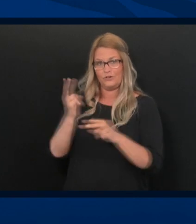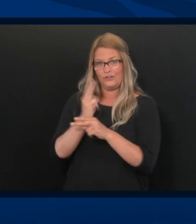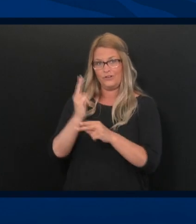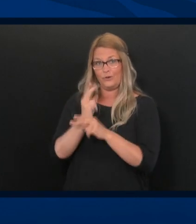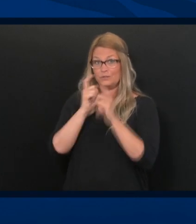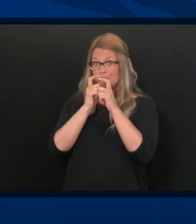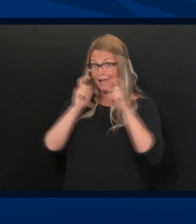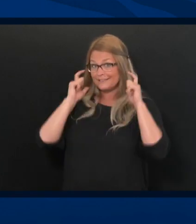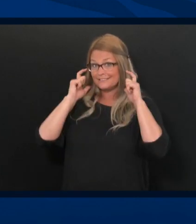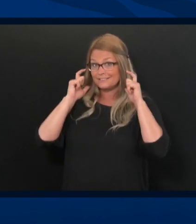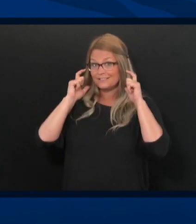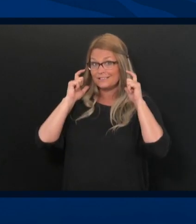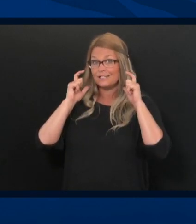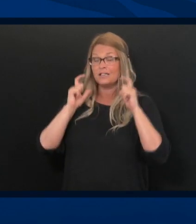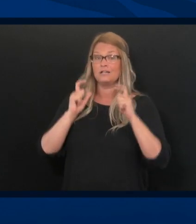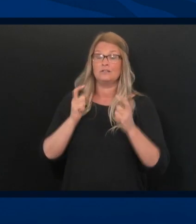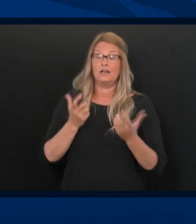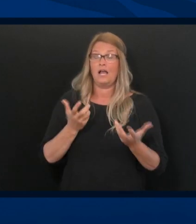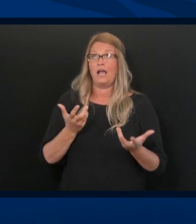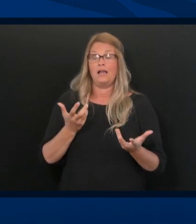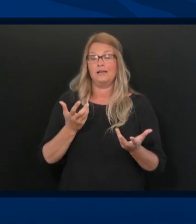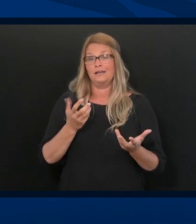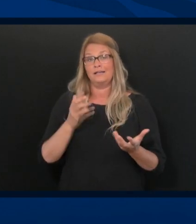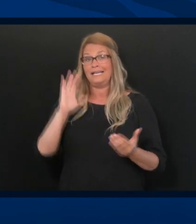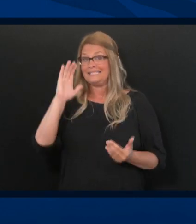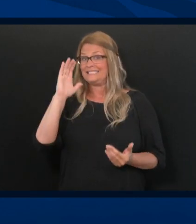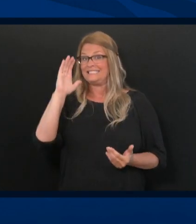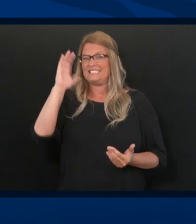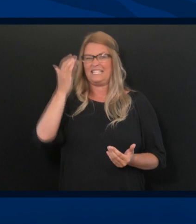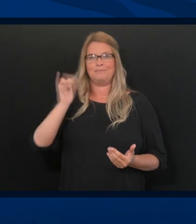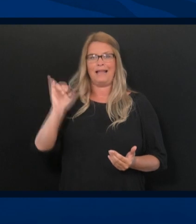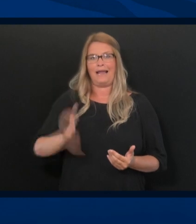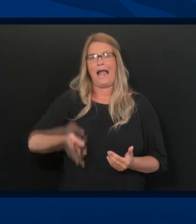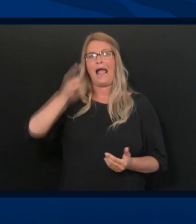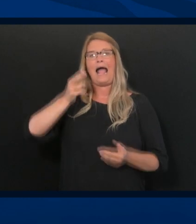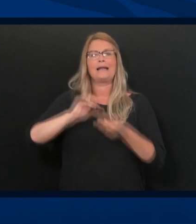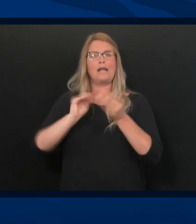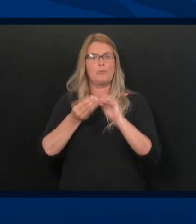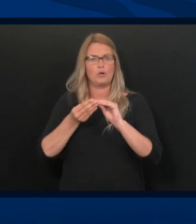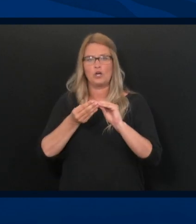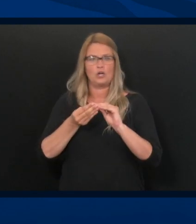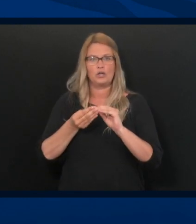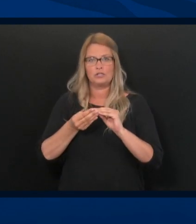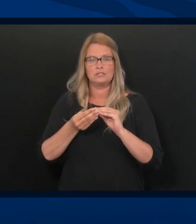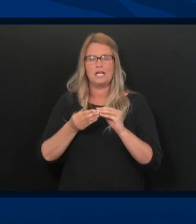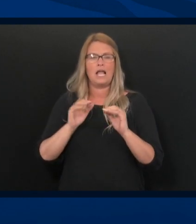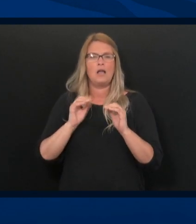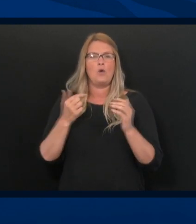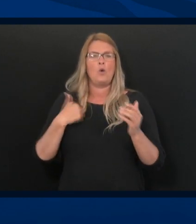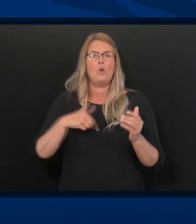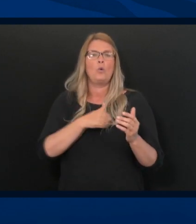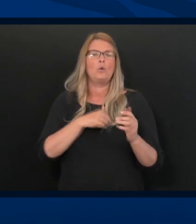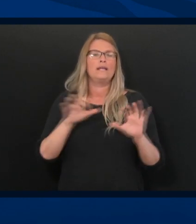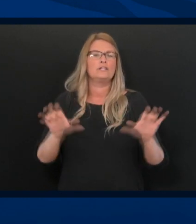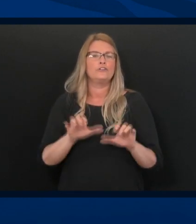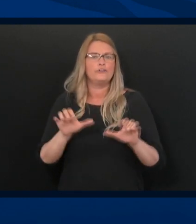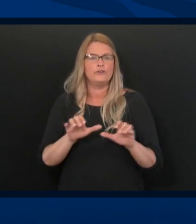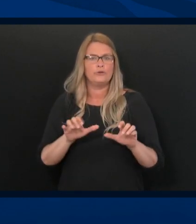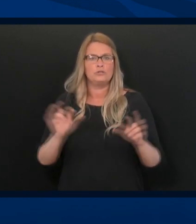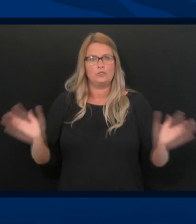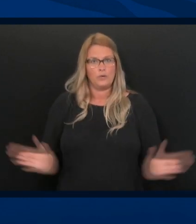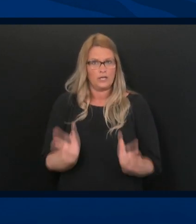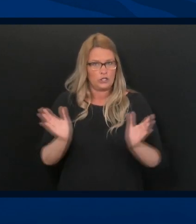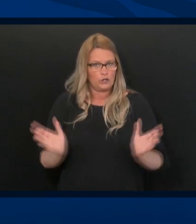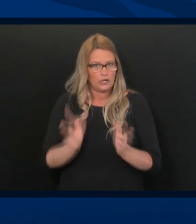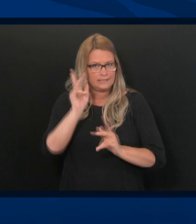to get, I don't know, that seems like a really high number is really just kind of what I'm saying. And so what more can be done to encourage